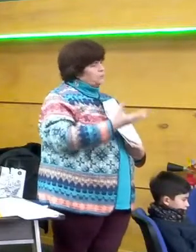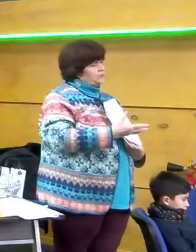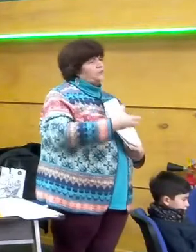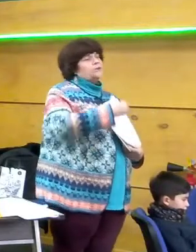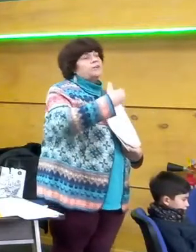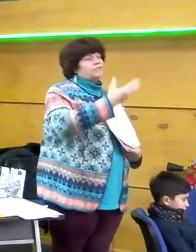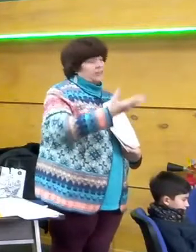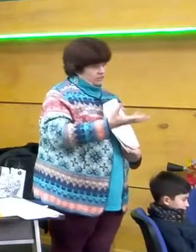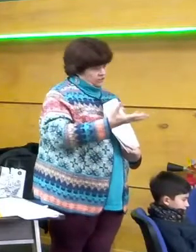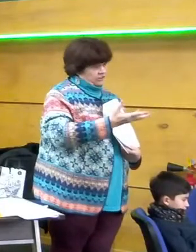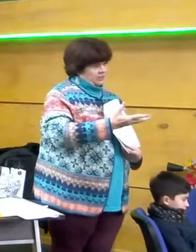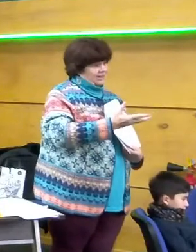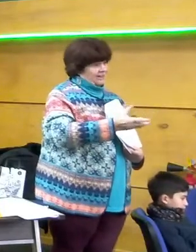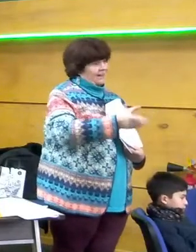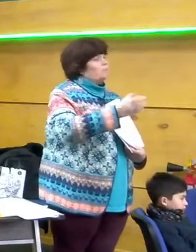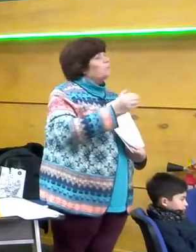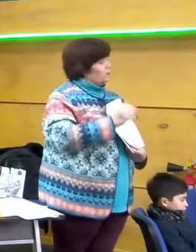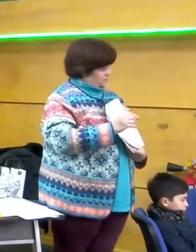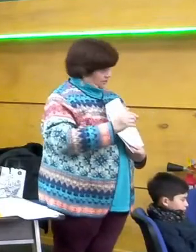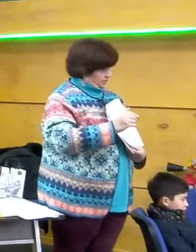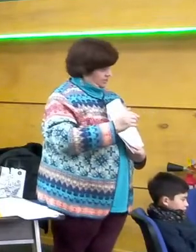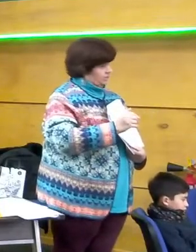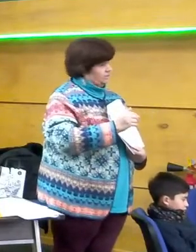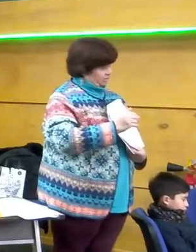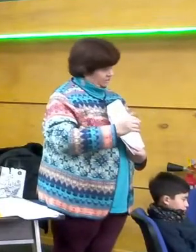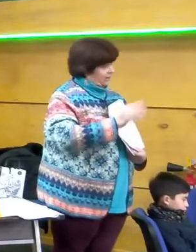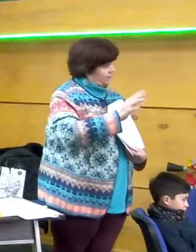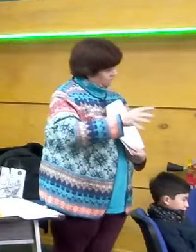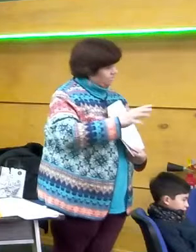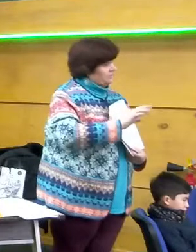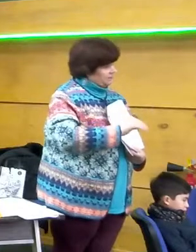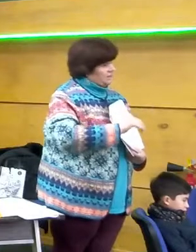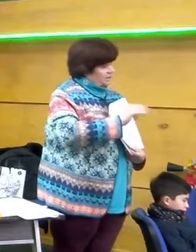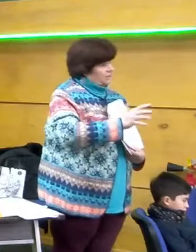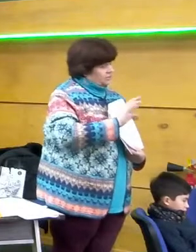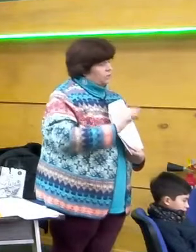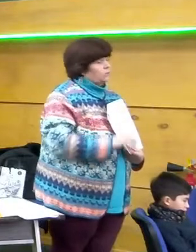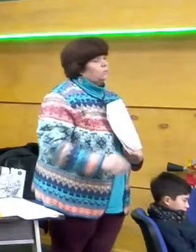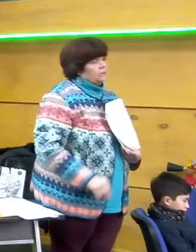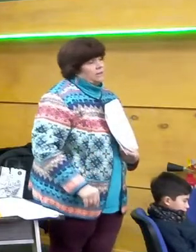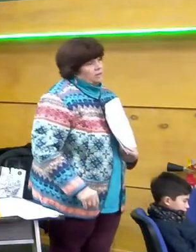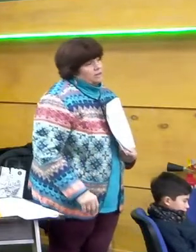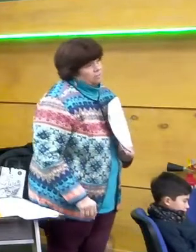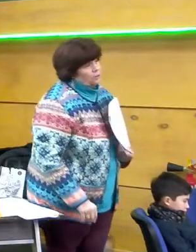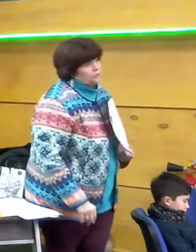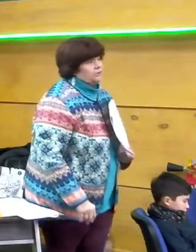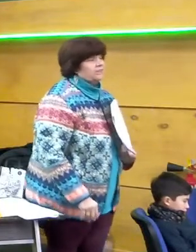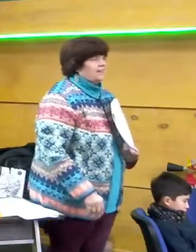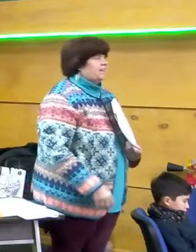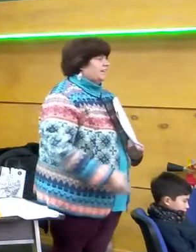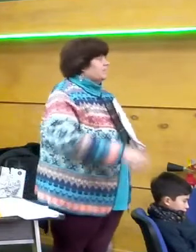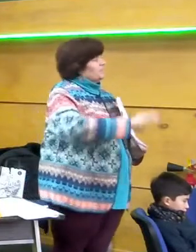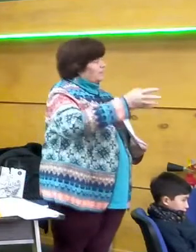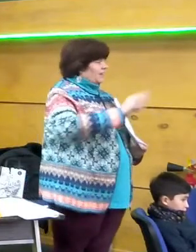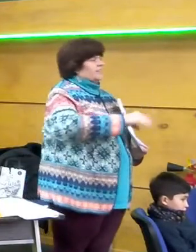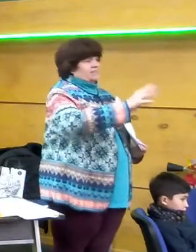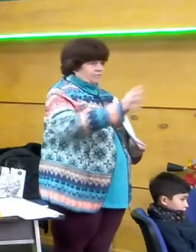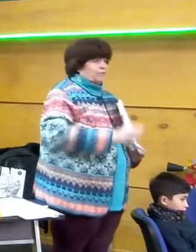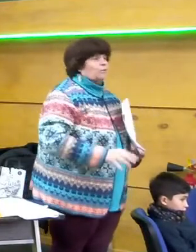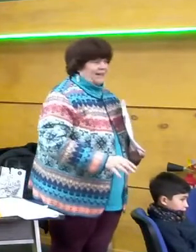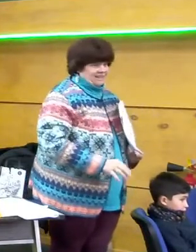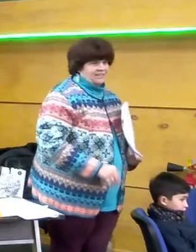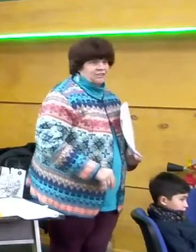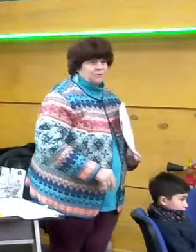to put your inflection and pauses. Yeah? So poetry is like that. There's a lot